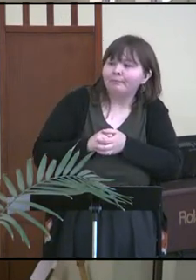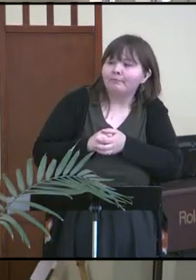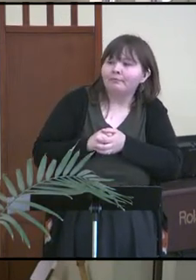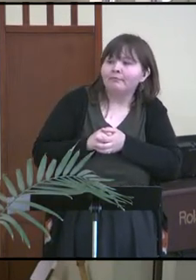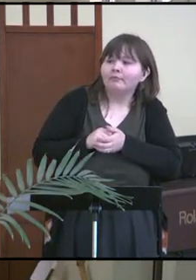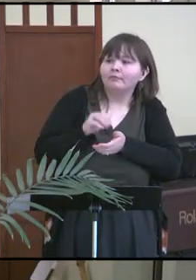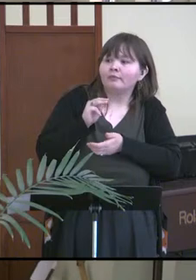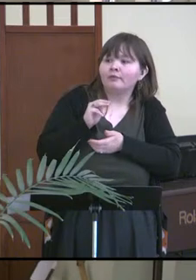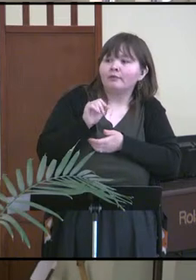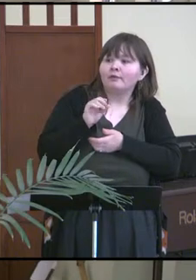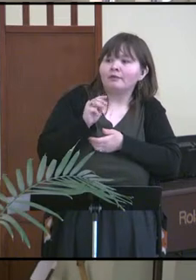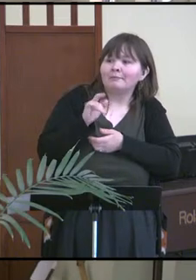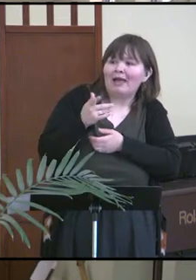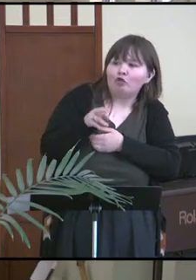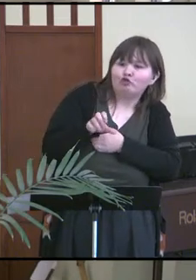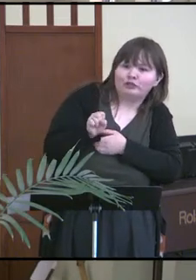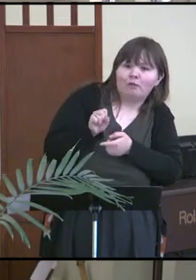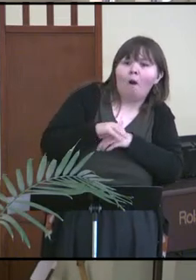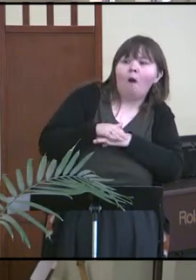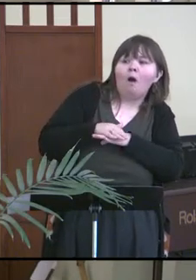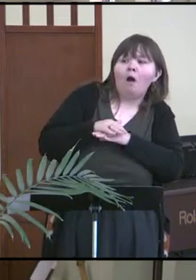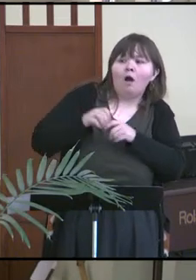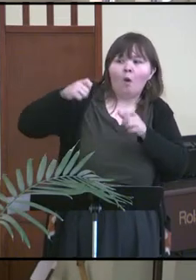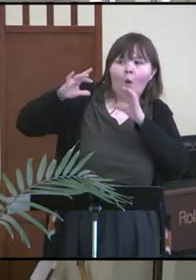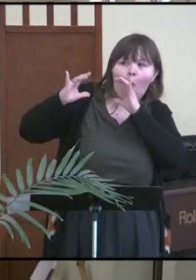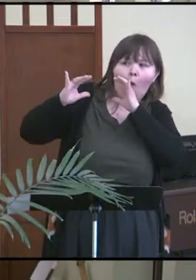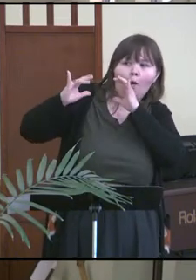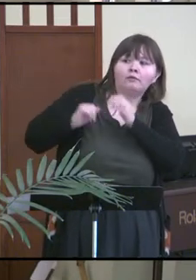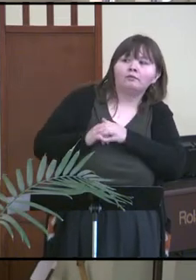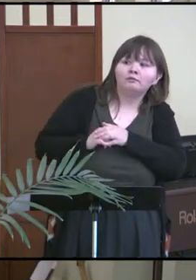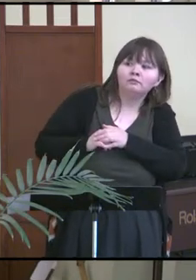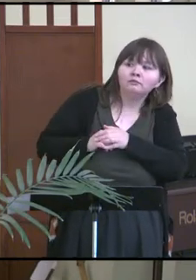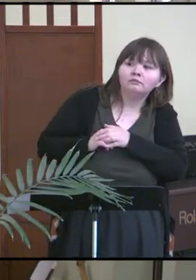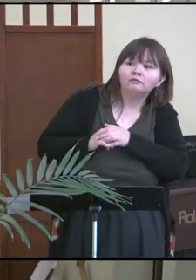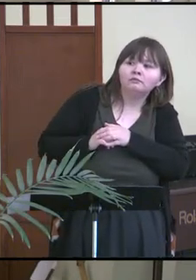Madeline Smathers on horn.